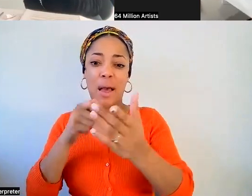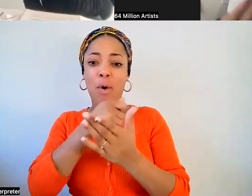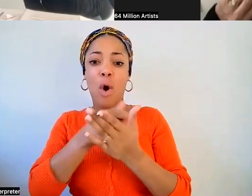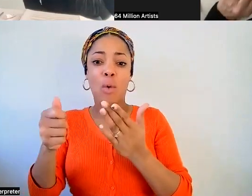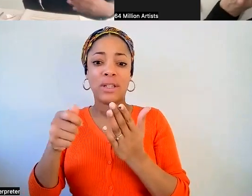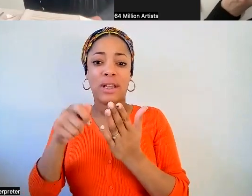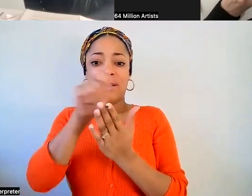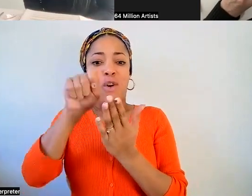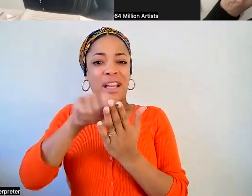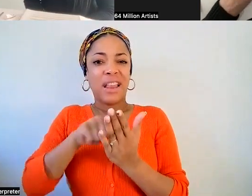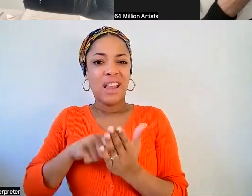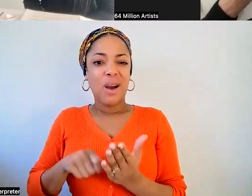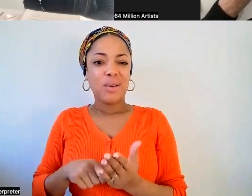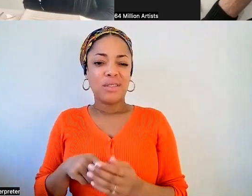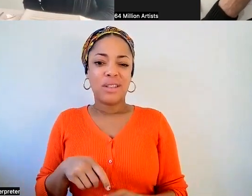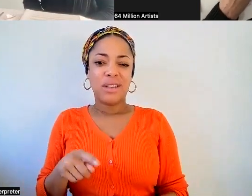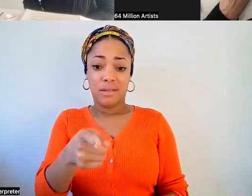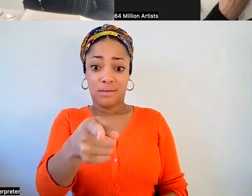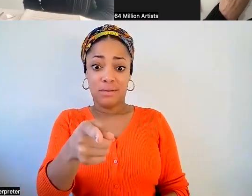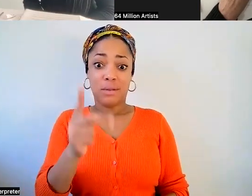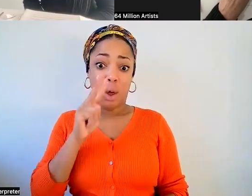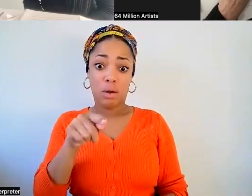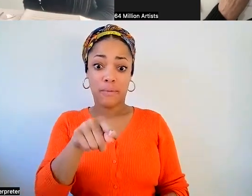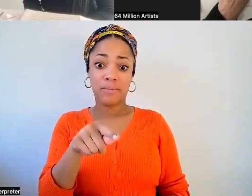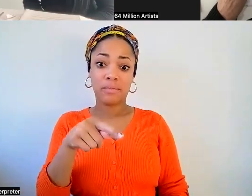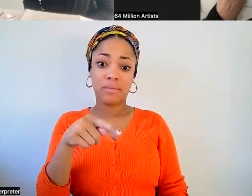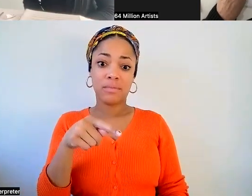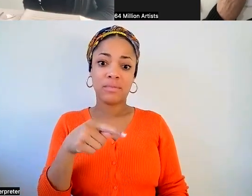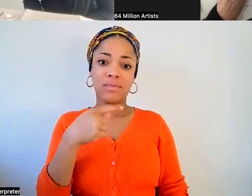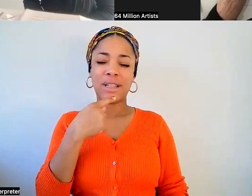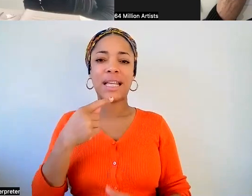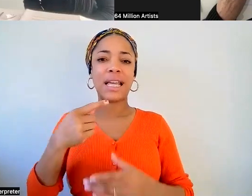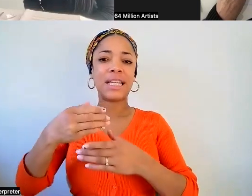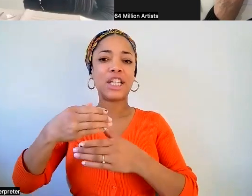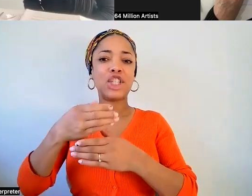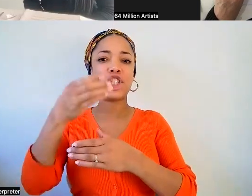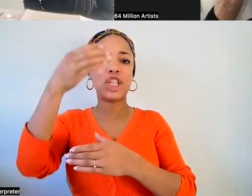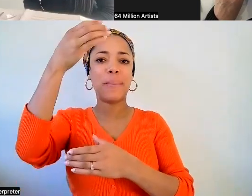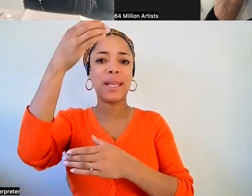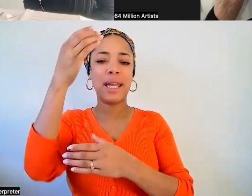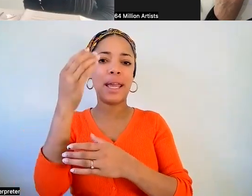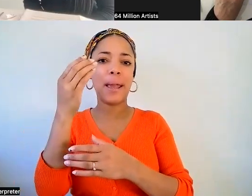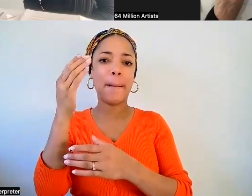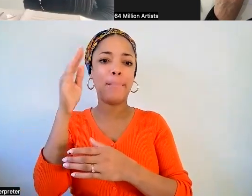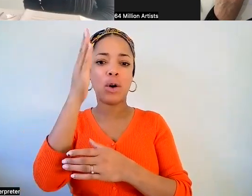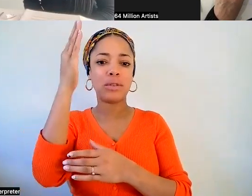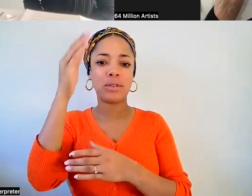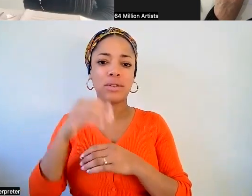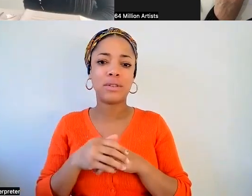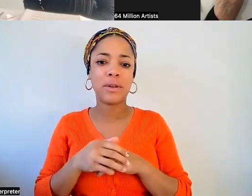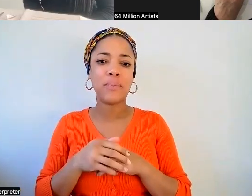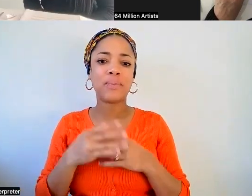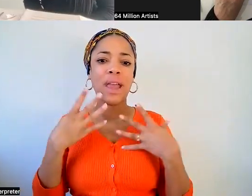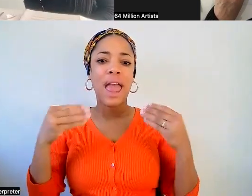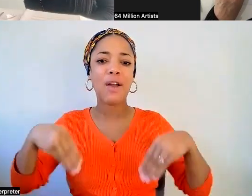you go. There's, like, I've jotted down some things there. It says chimney pot, hairy blanket, mutton.